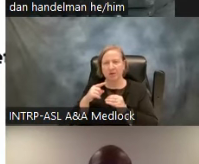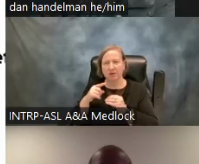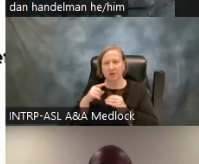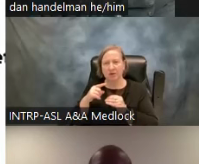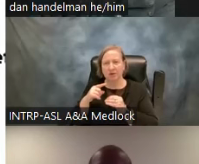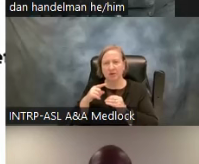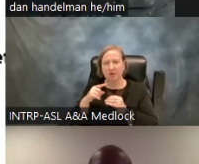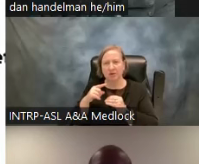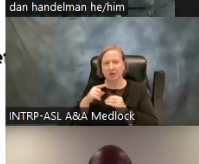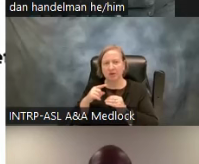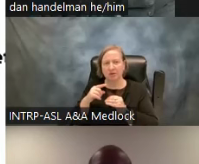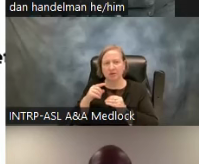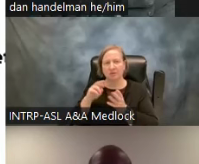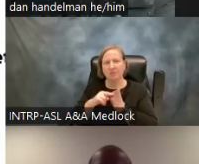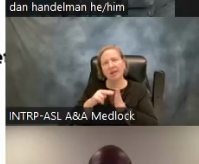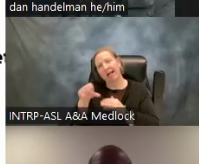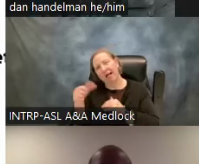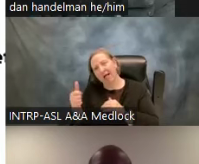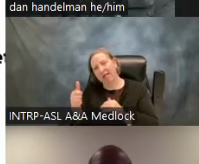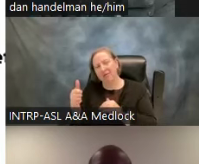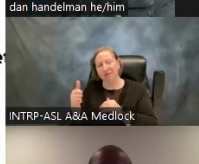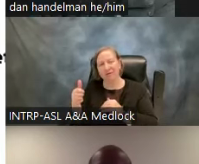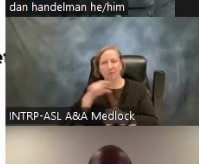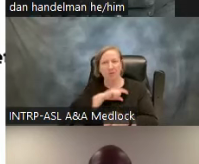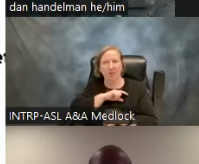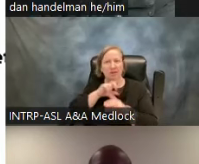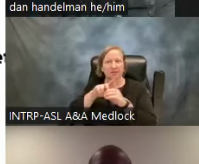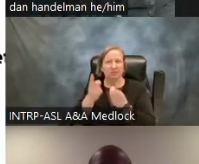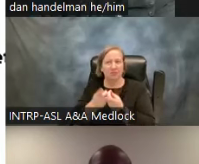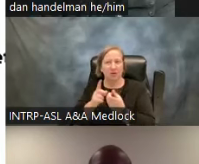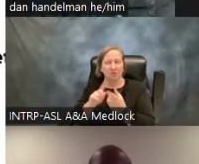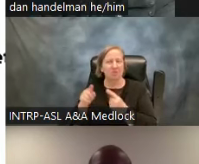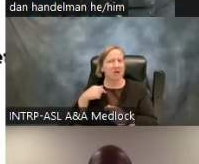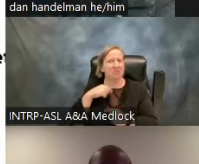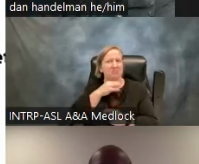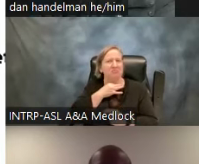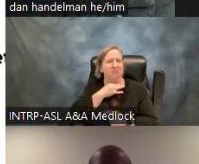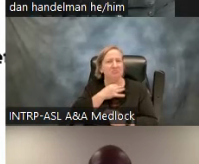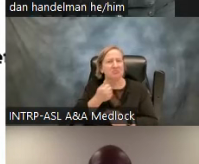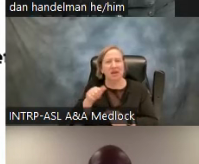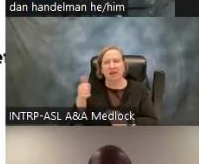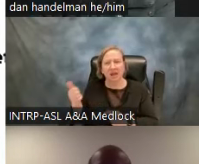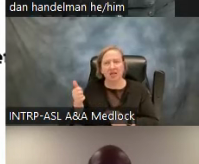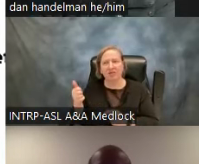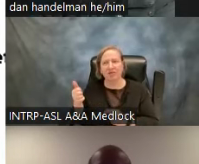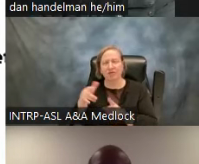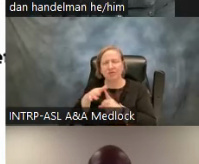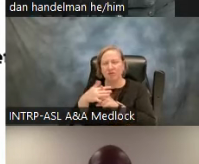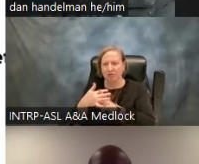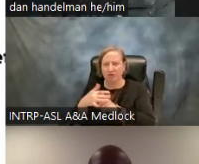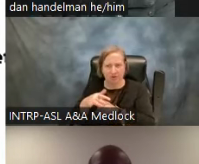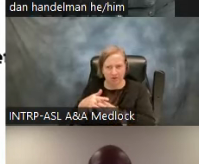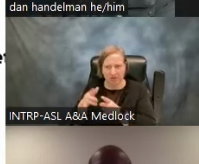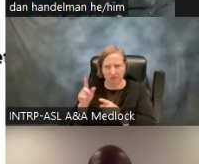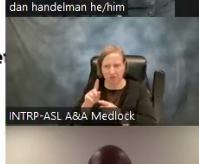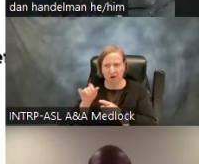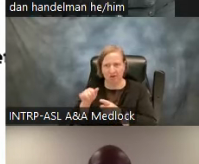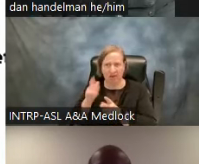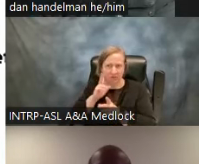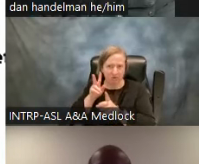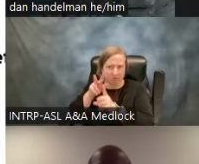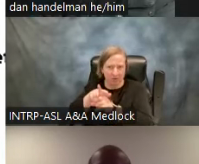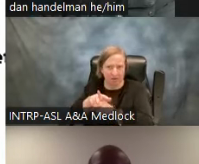it's being other police departments. But I was curious, like, if there's any other context in which this would apply,